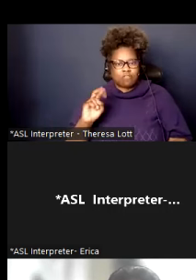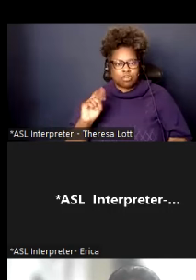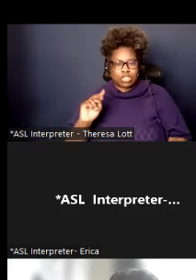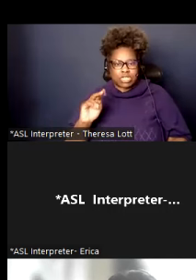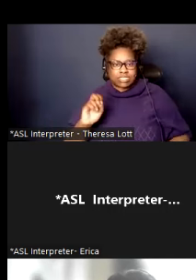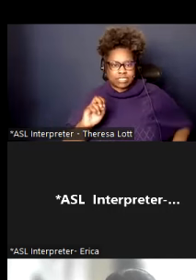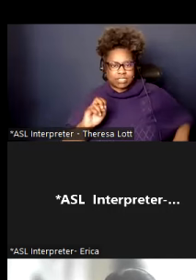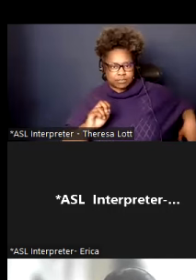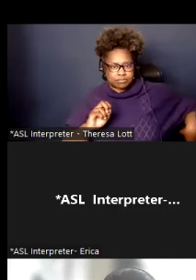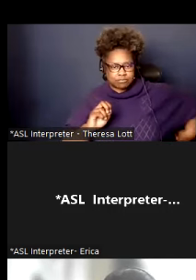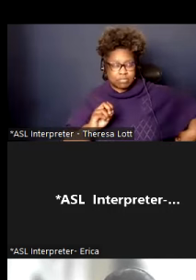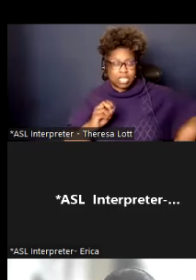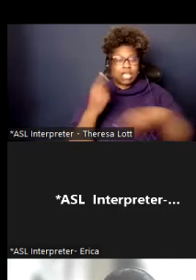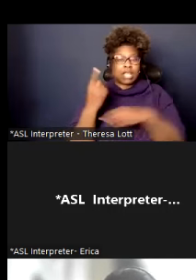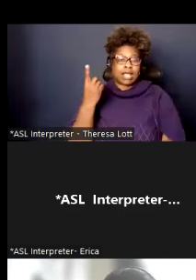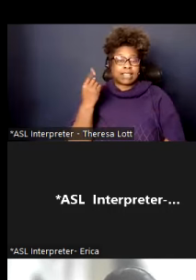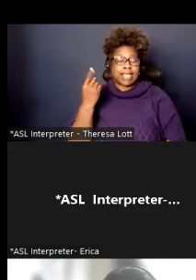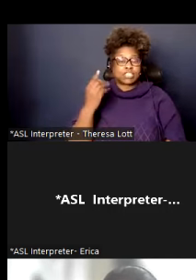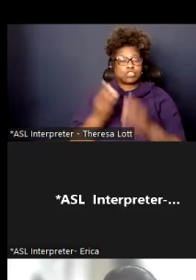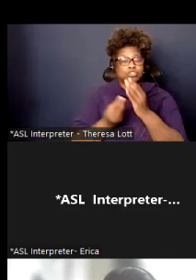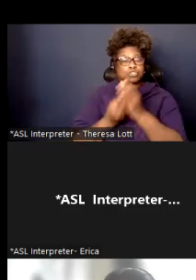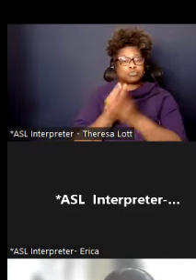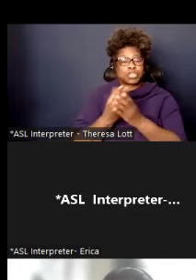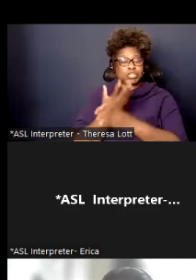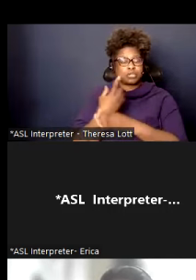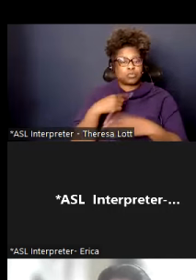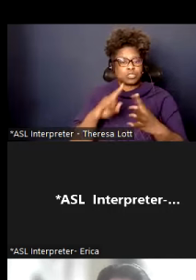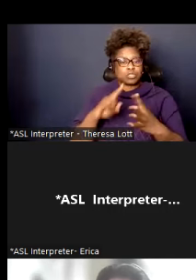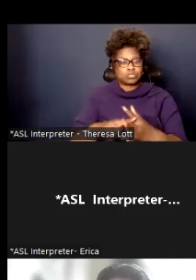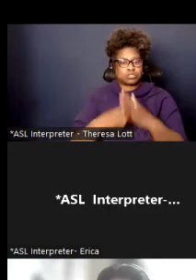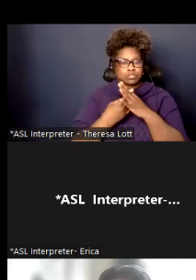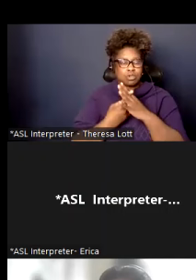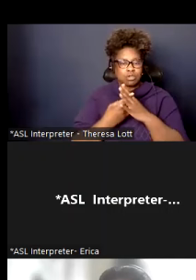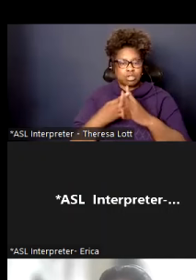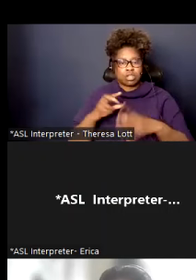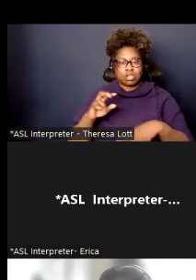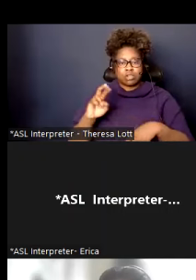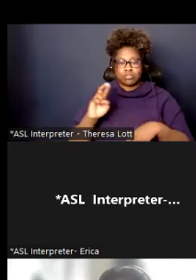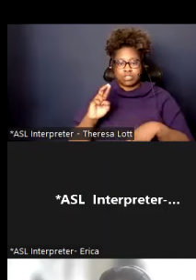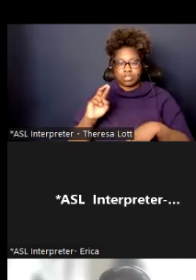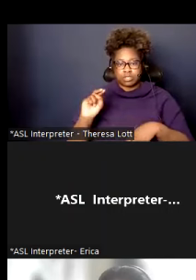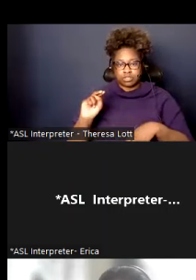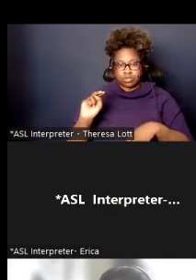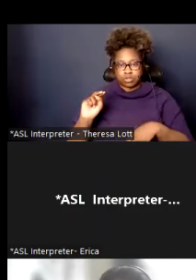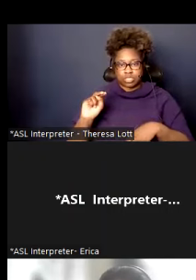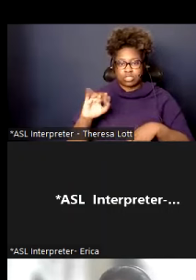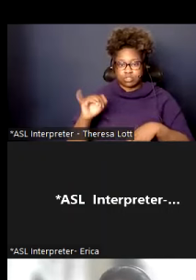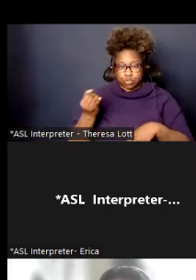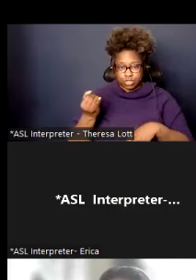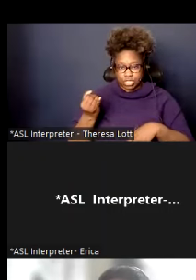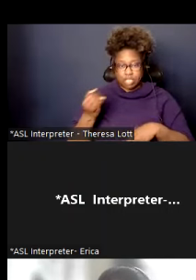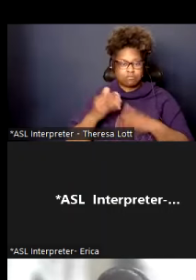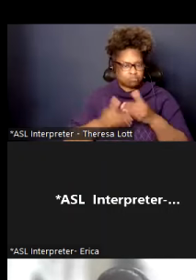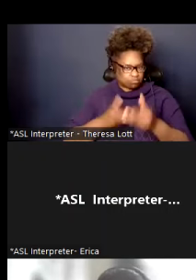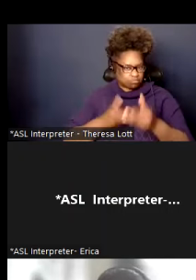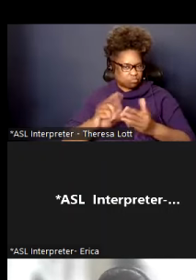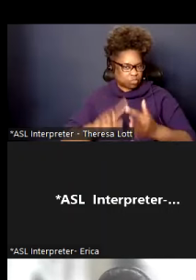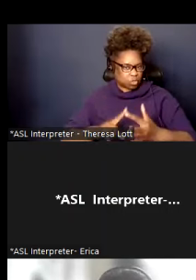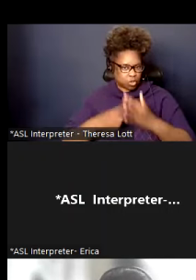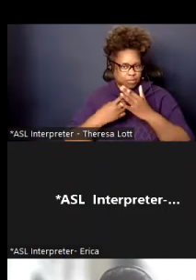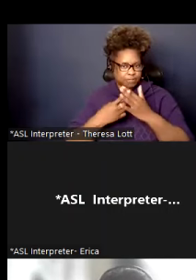In spring of last year, we kicked off the Resilient Northeast New Jersey process together. This